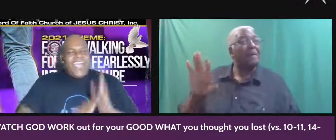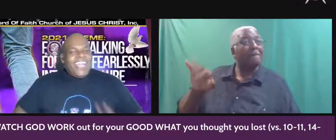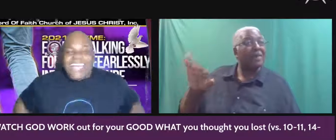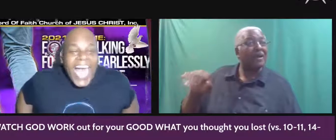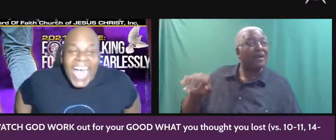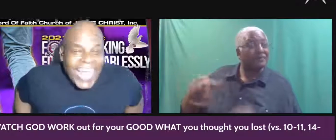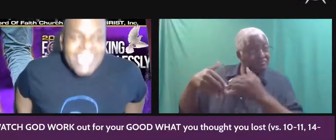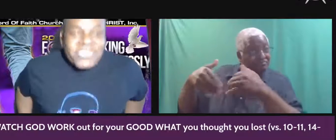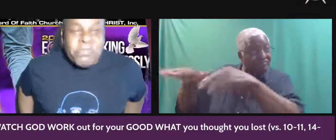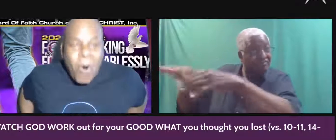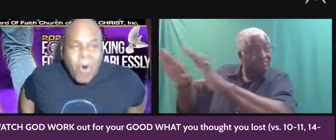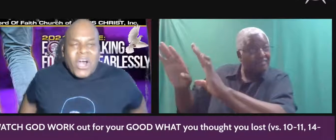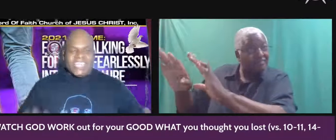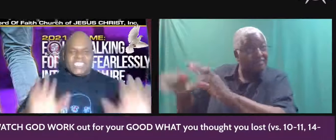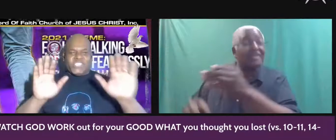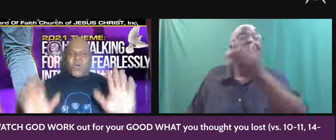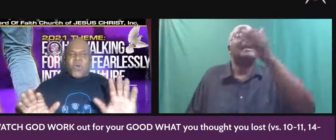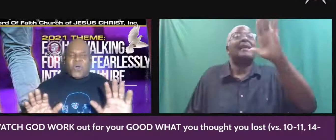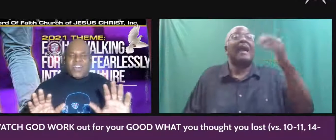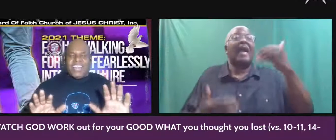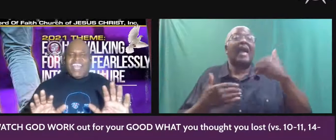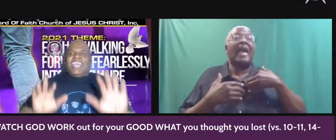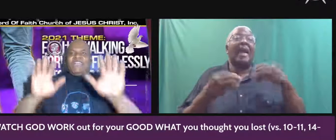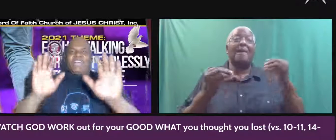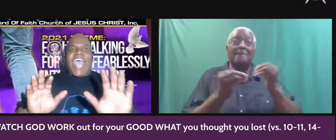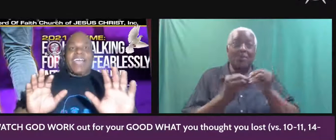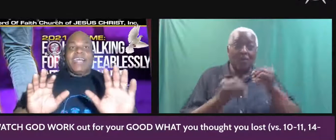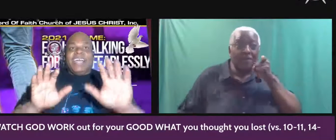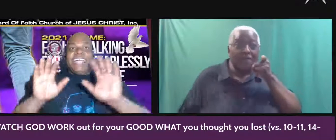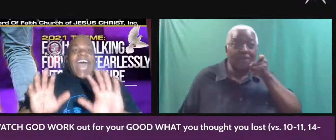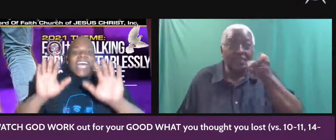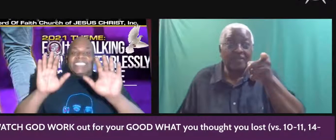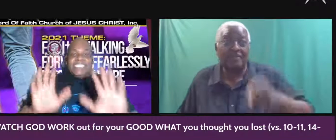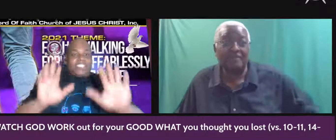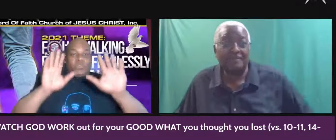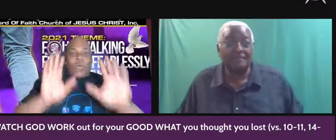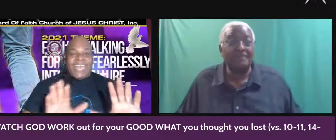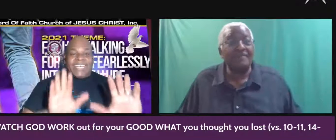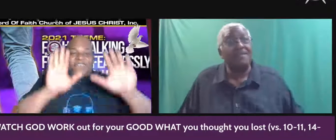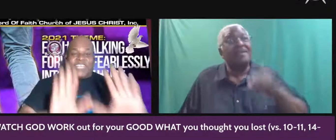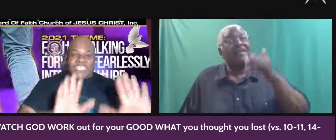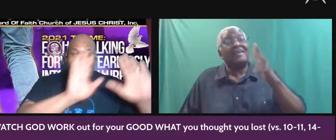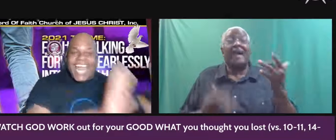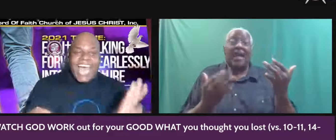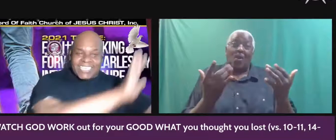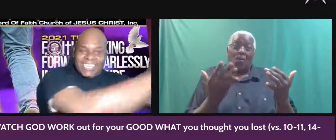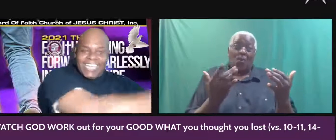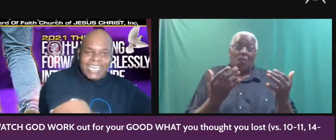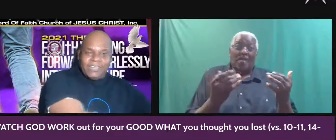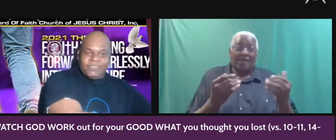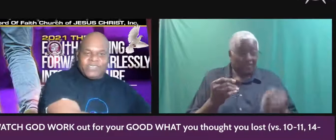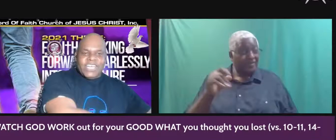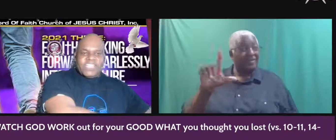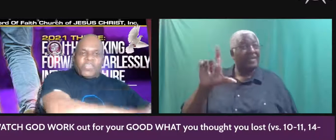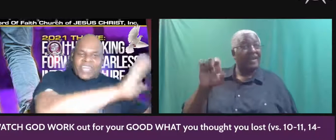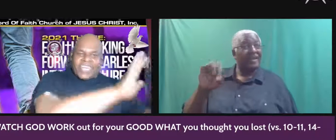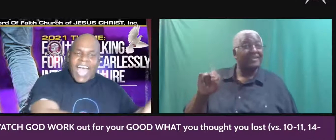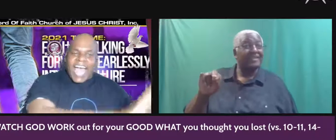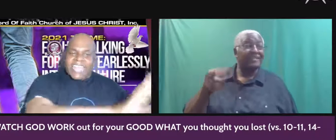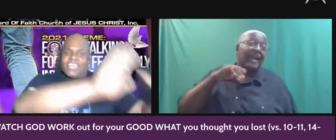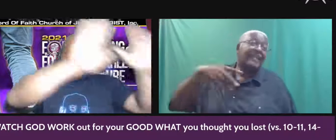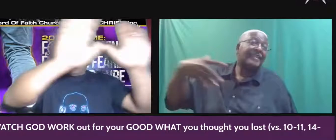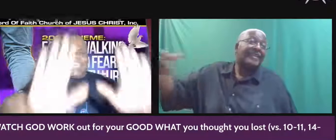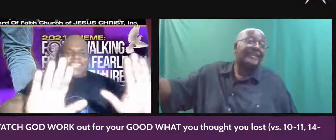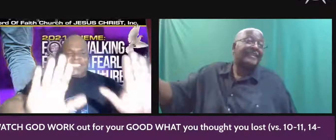more. God has more in store. In fact, God's just waiting for the lot to leave so